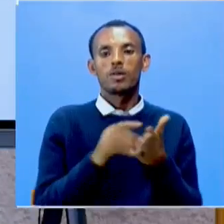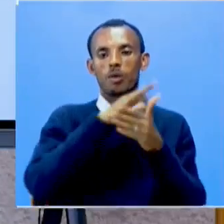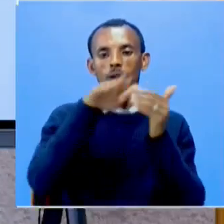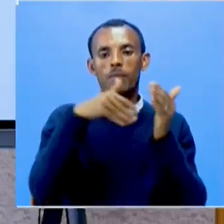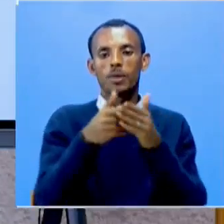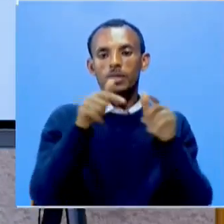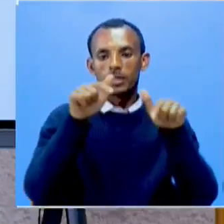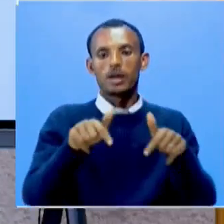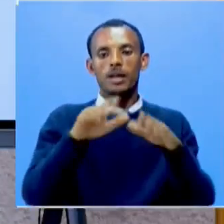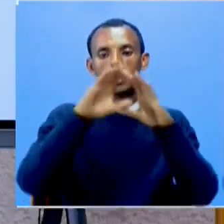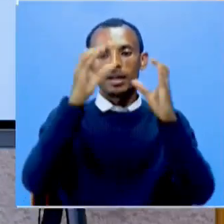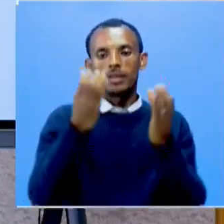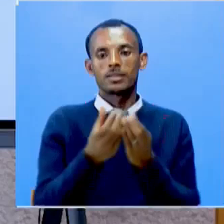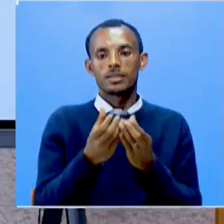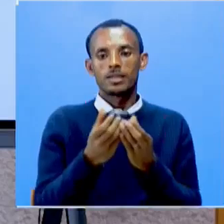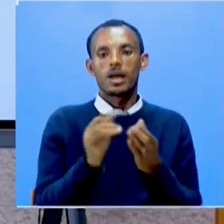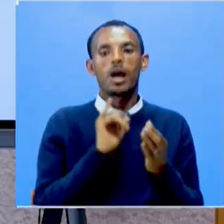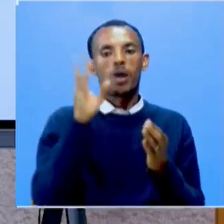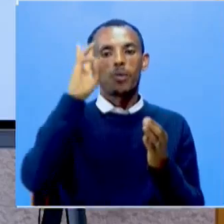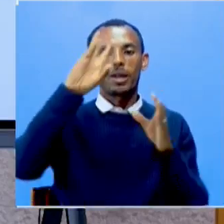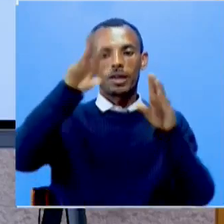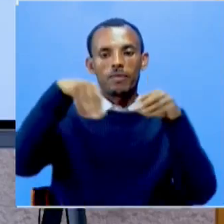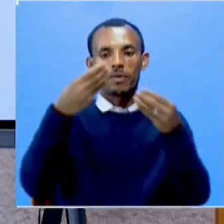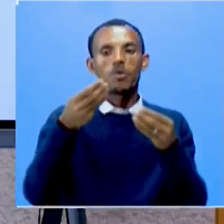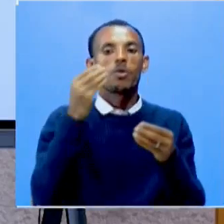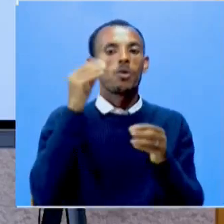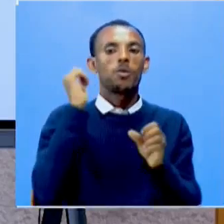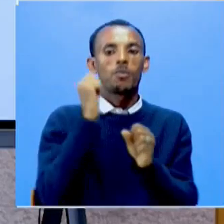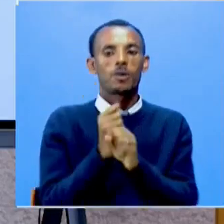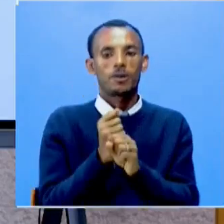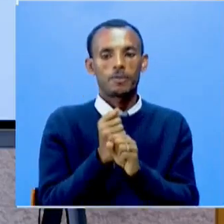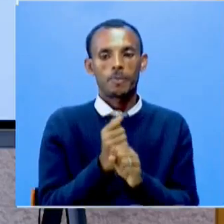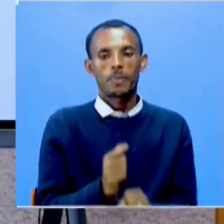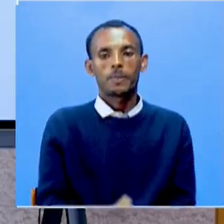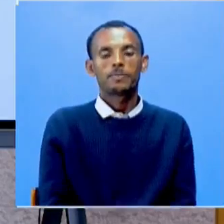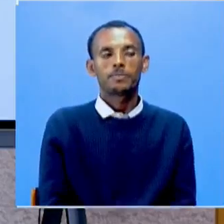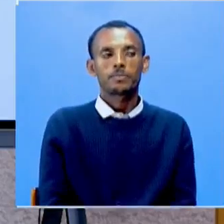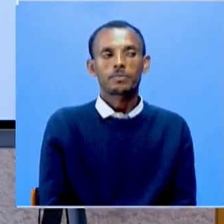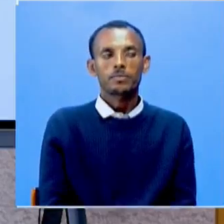about today's lesson. I'll give you questions for you to try it at home.